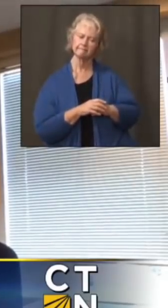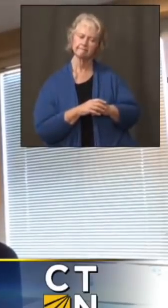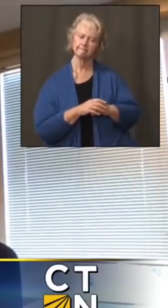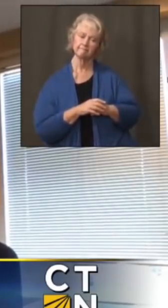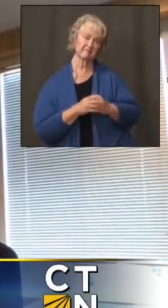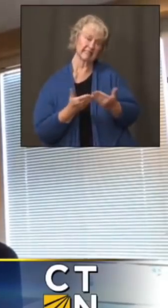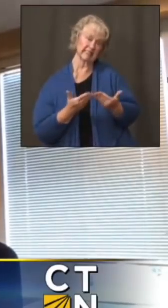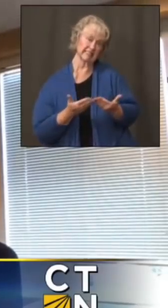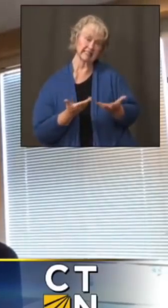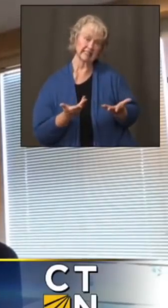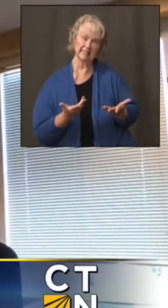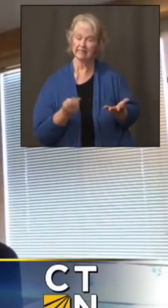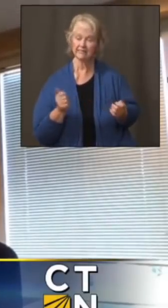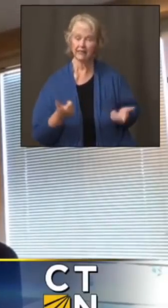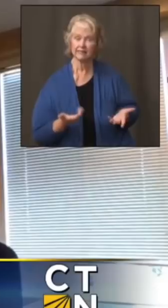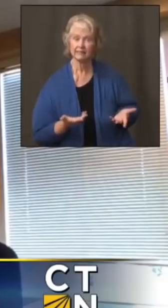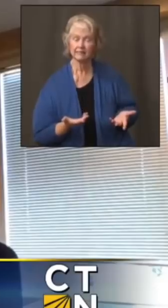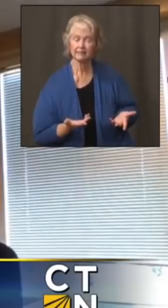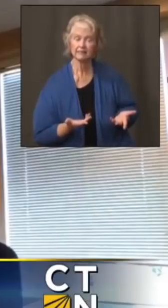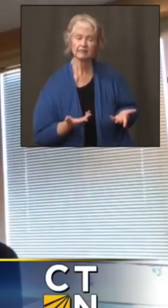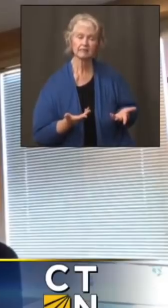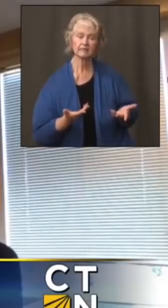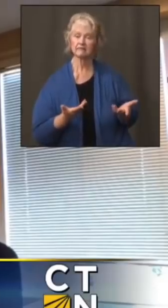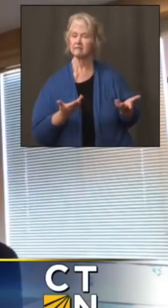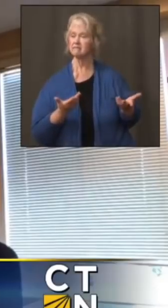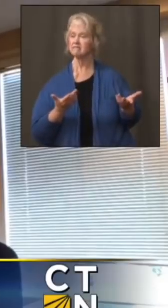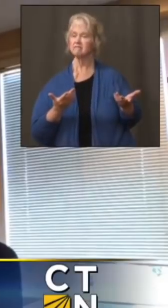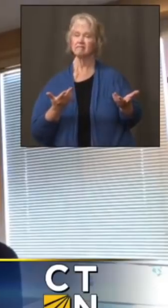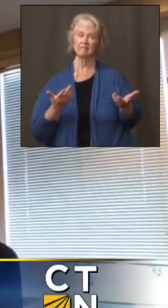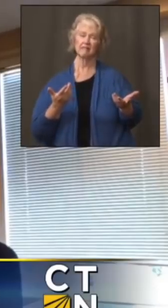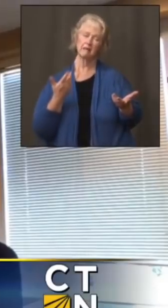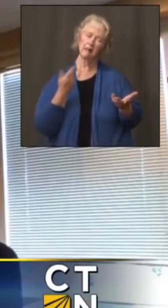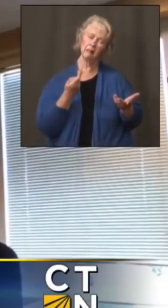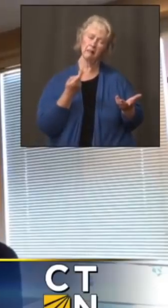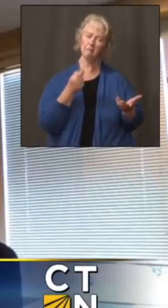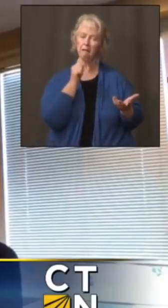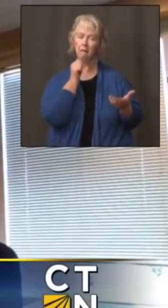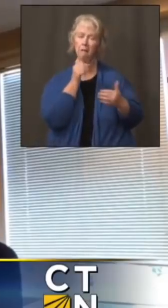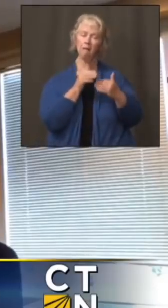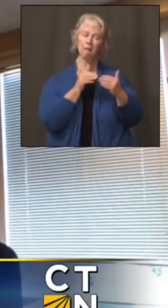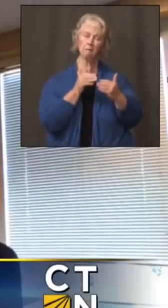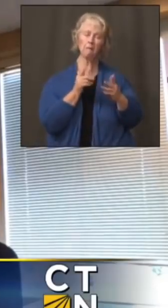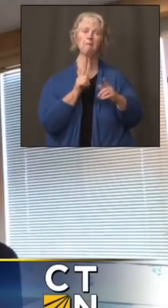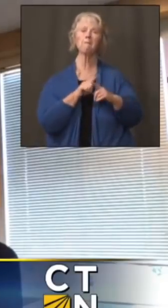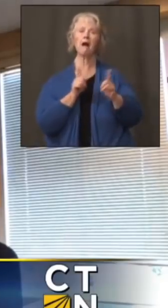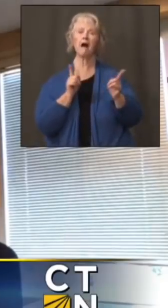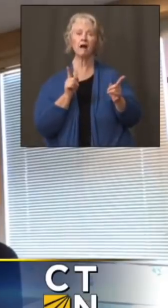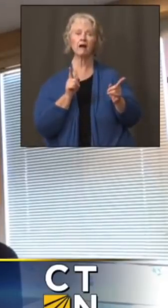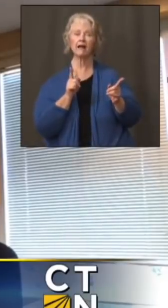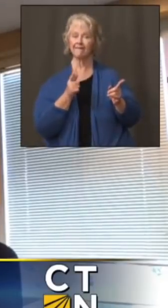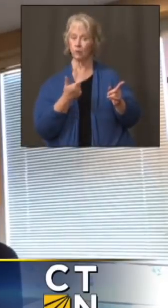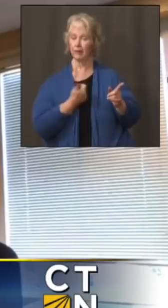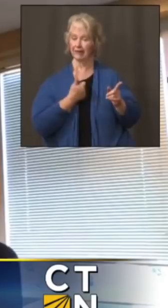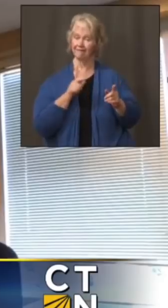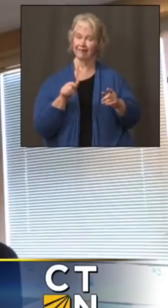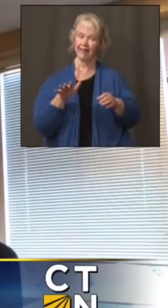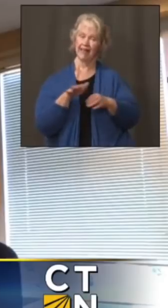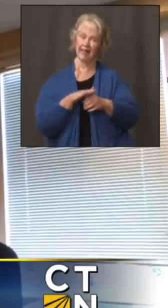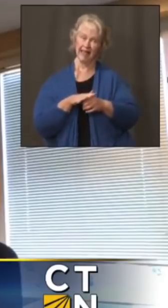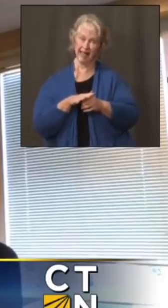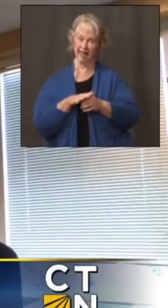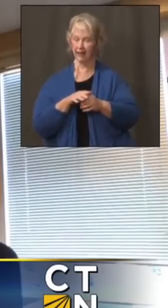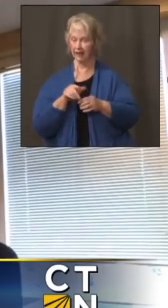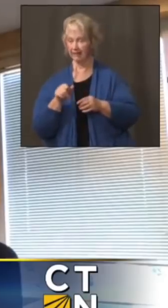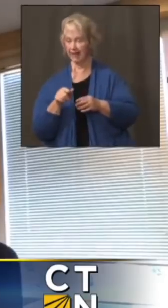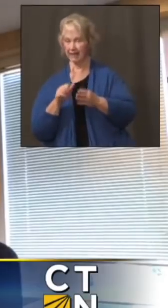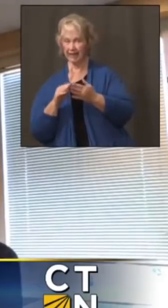It's easy, it's quick, and can be a tiny bit uncomfortable, but I think if you live in one of those towns, and particularly if you